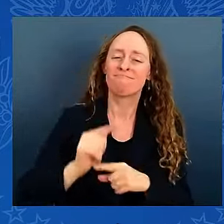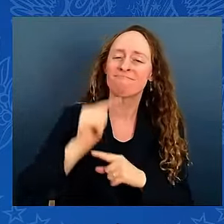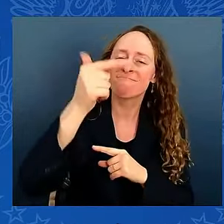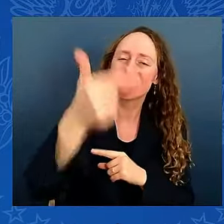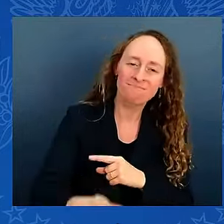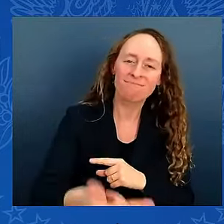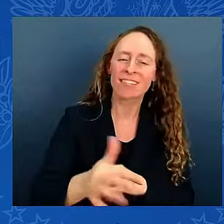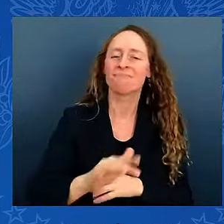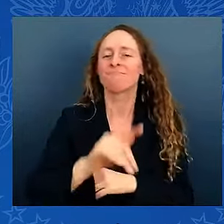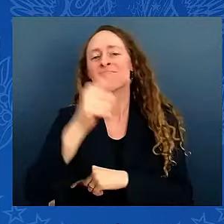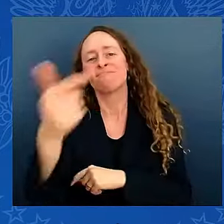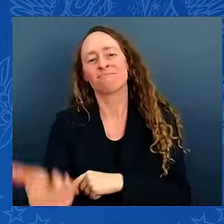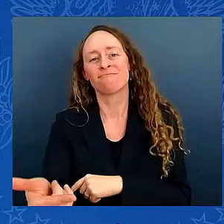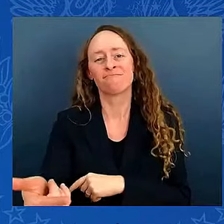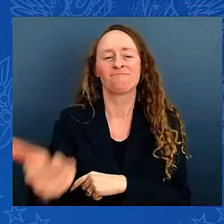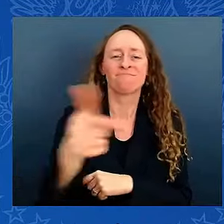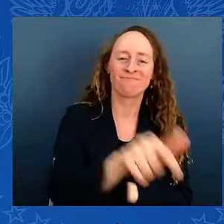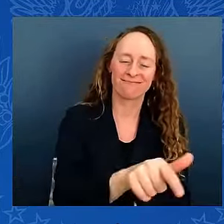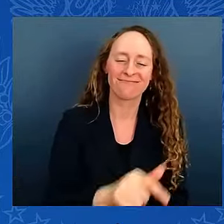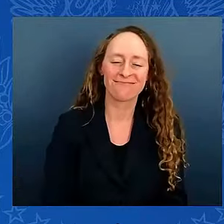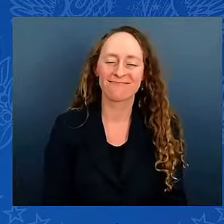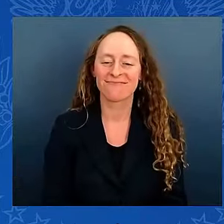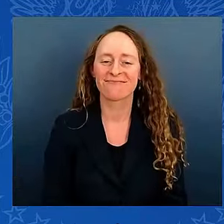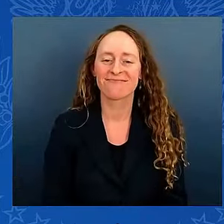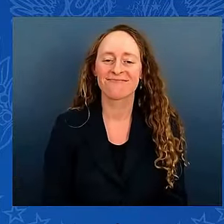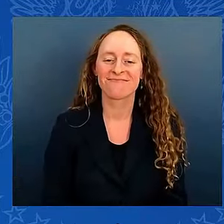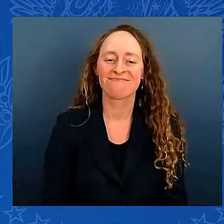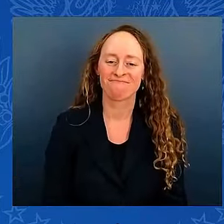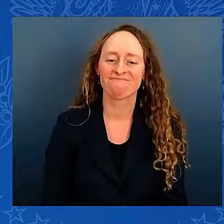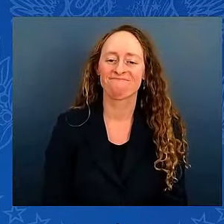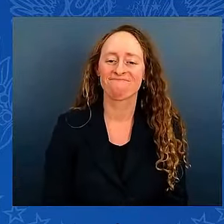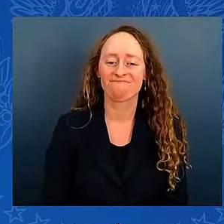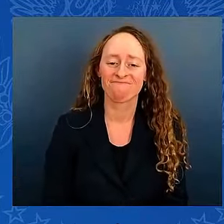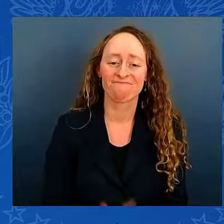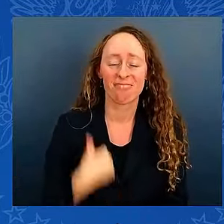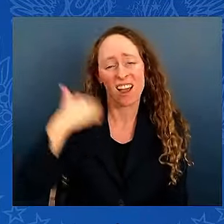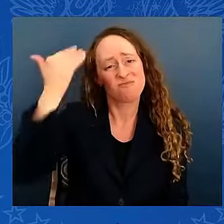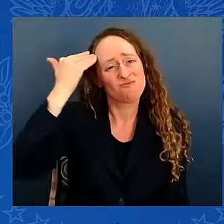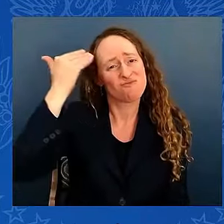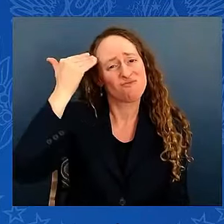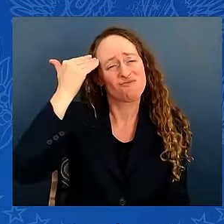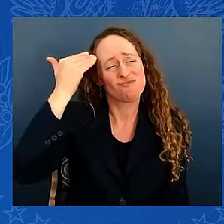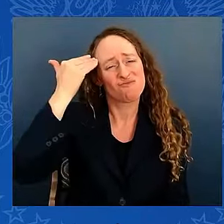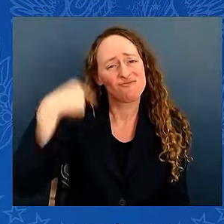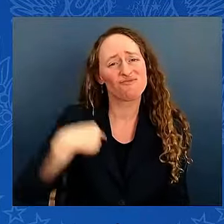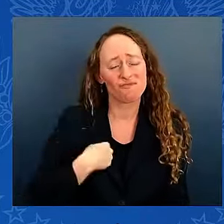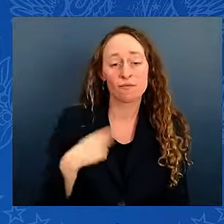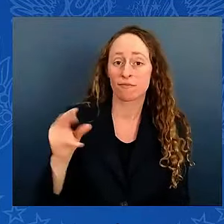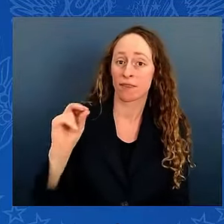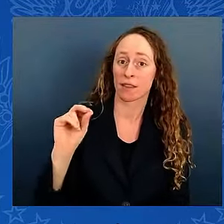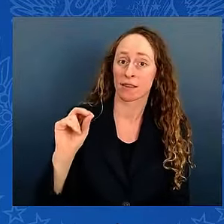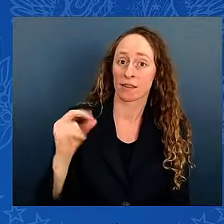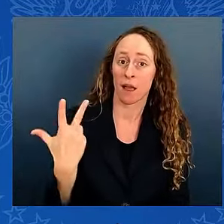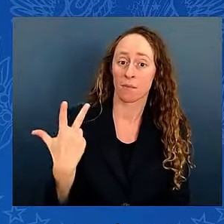Look, folks, Kamala and I had a wonderful time leading this U.S. delegation.